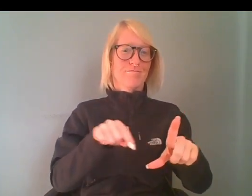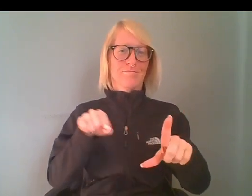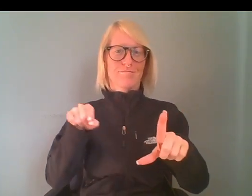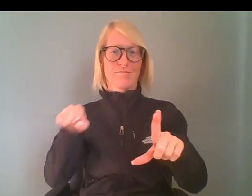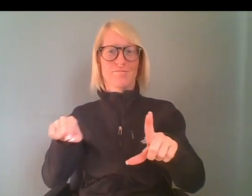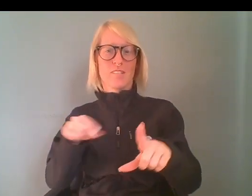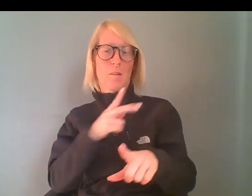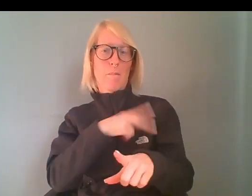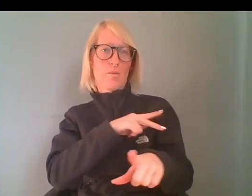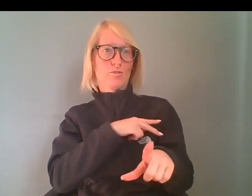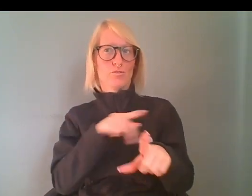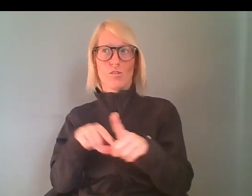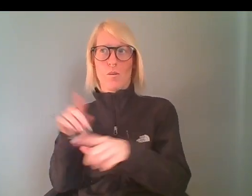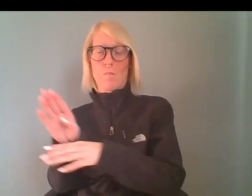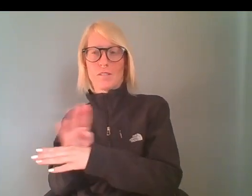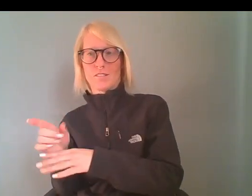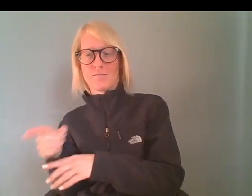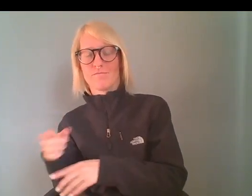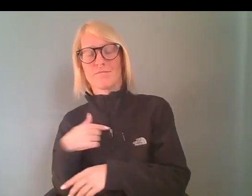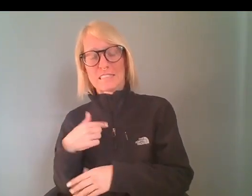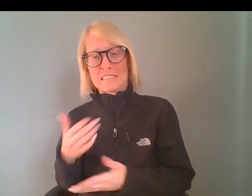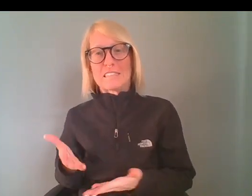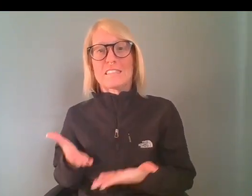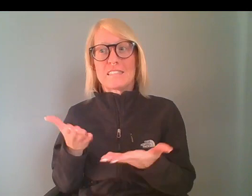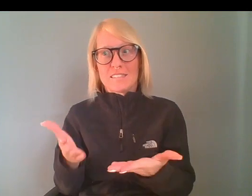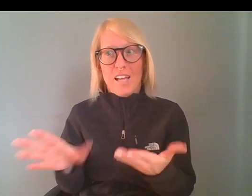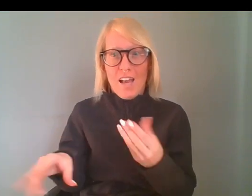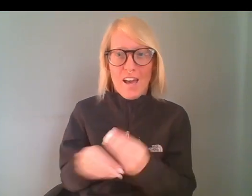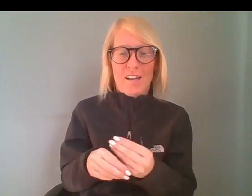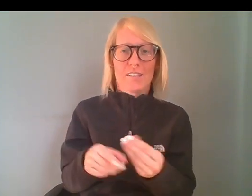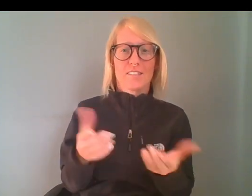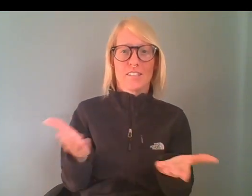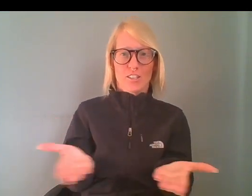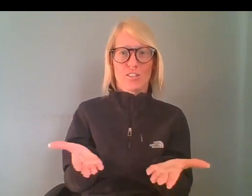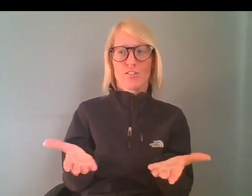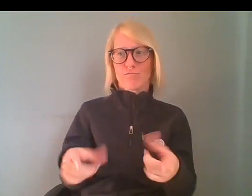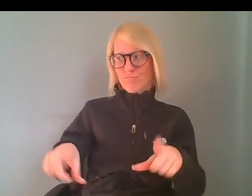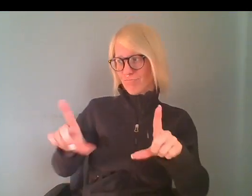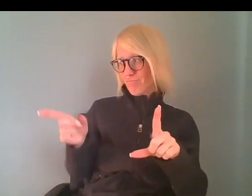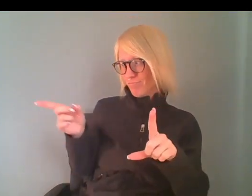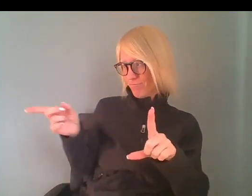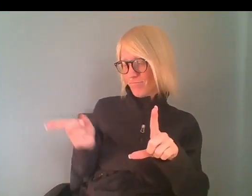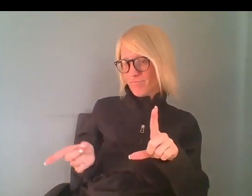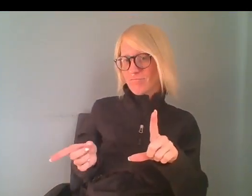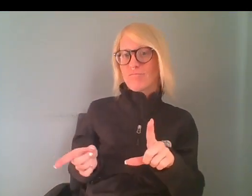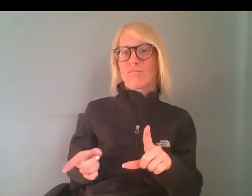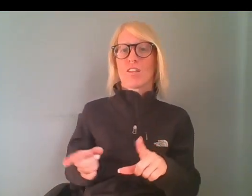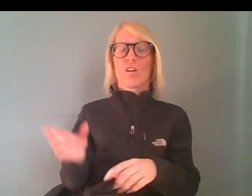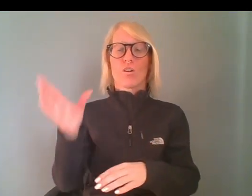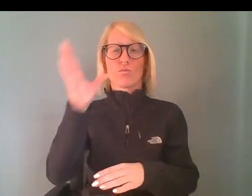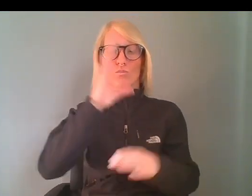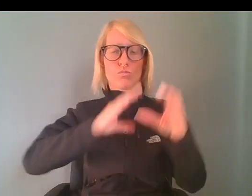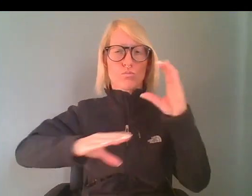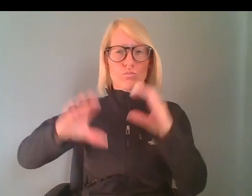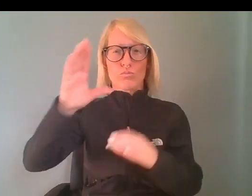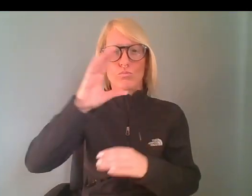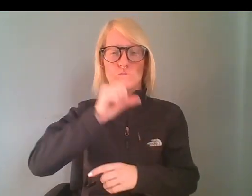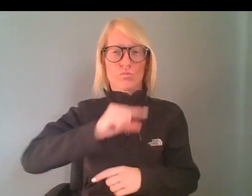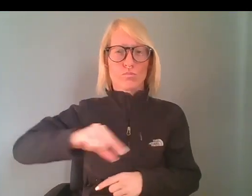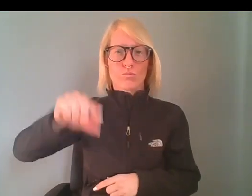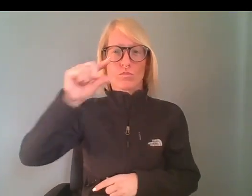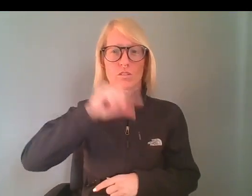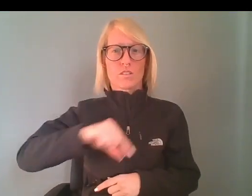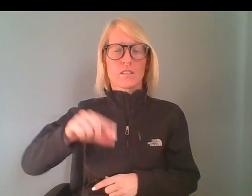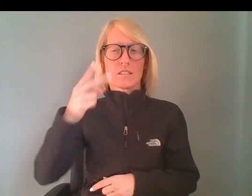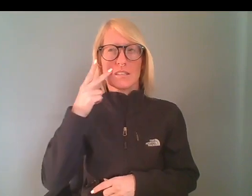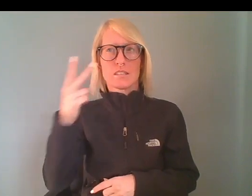are the two that we maintain. But even if you just Google, go or blog or search and just see what blogs are